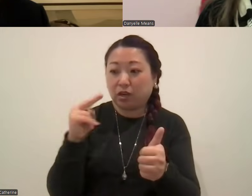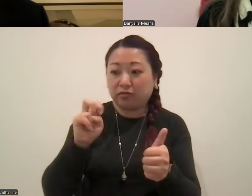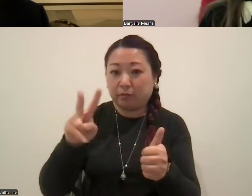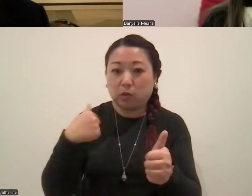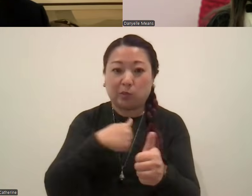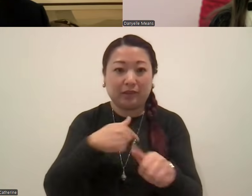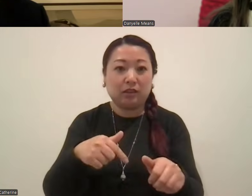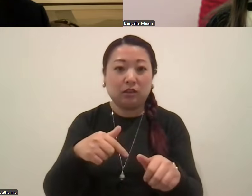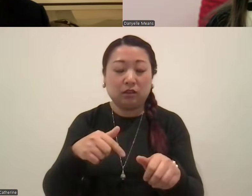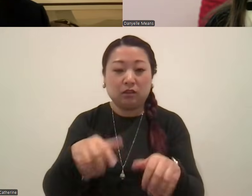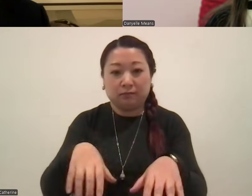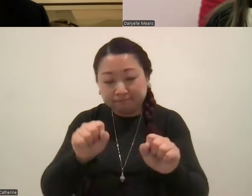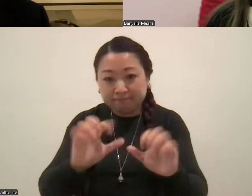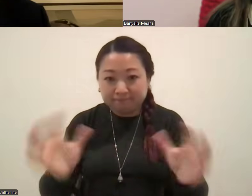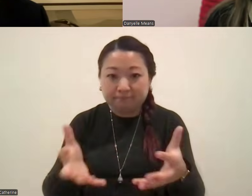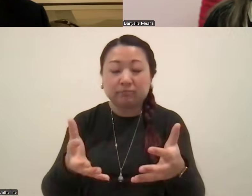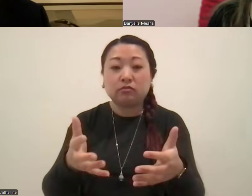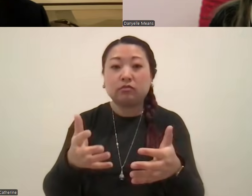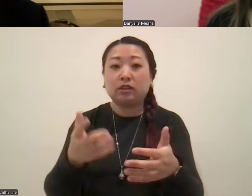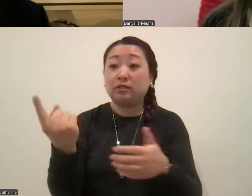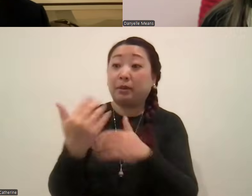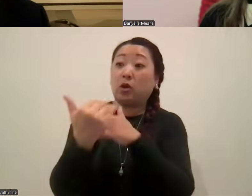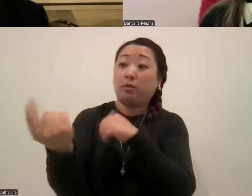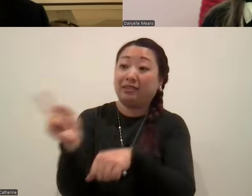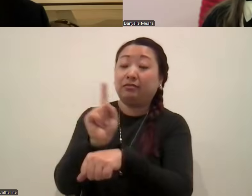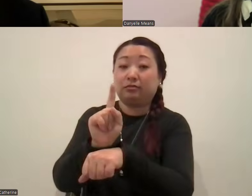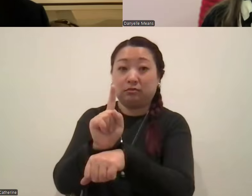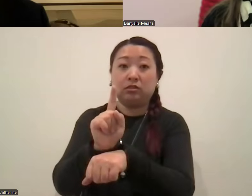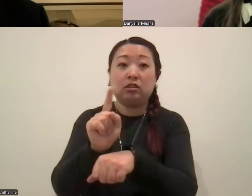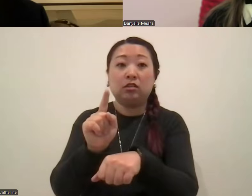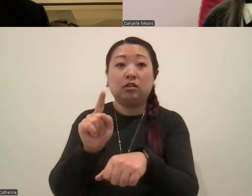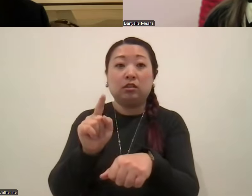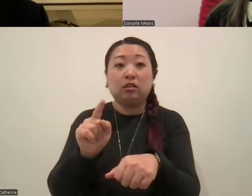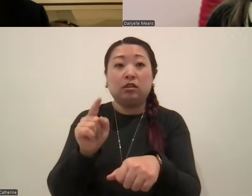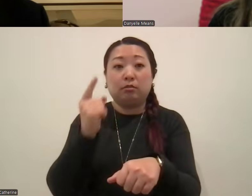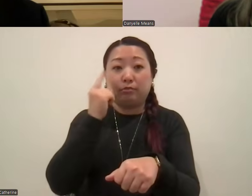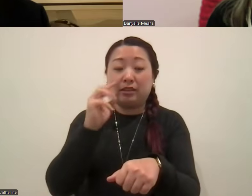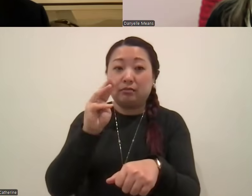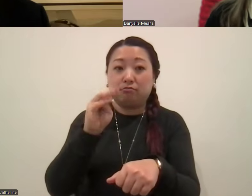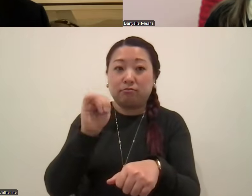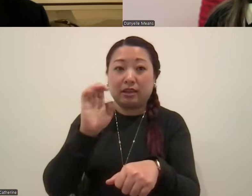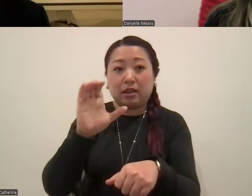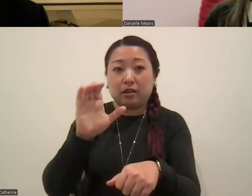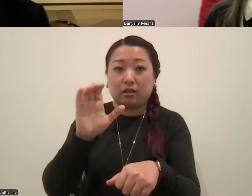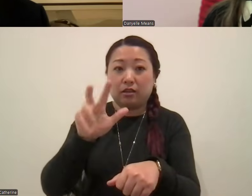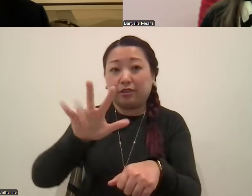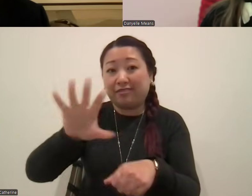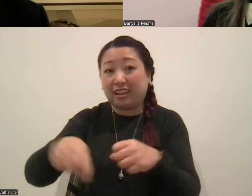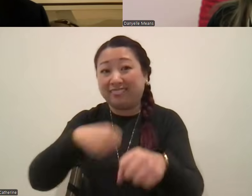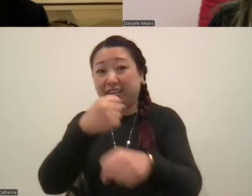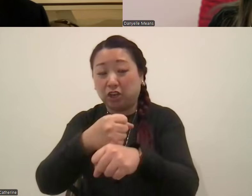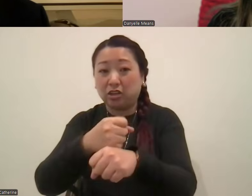I was called on the carpet for MIAC having 35 years and only doing a handful